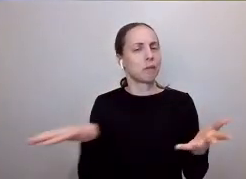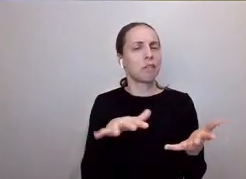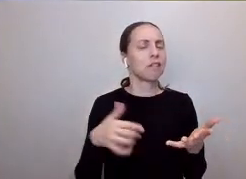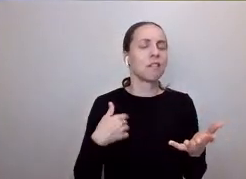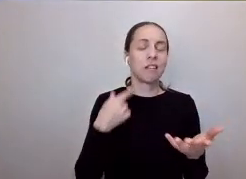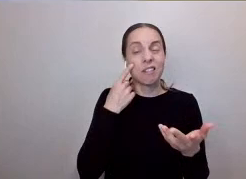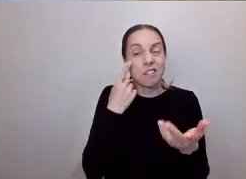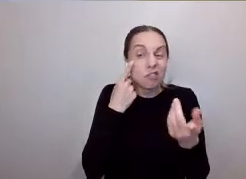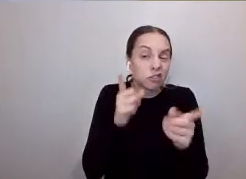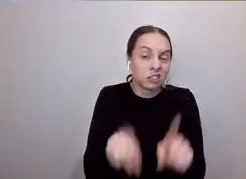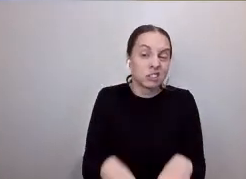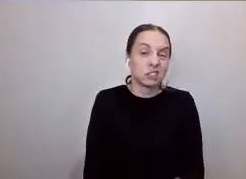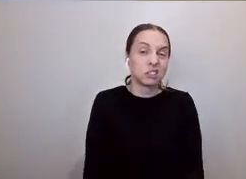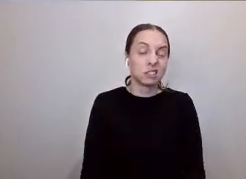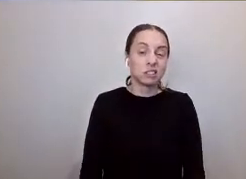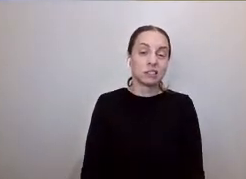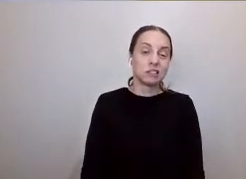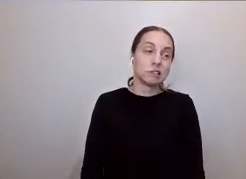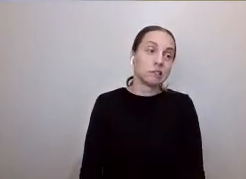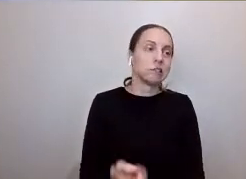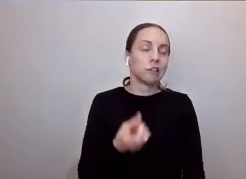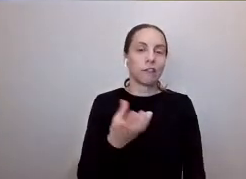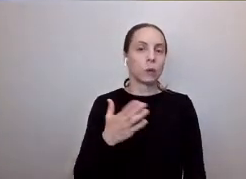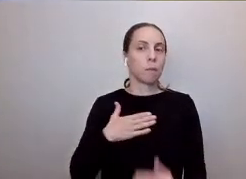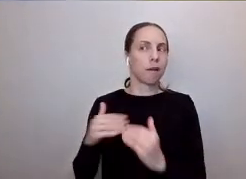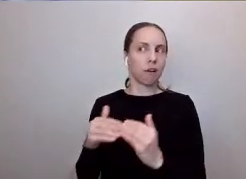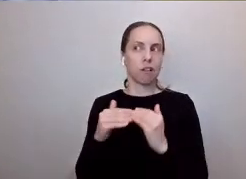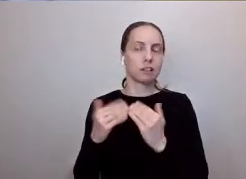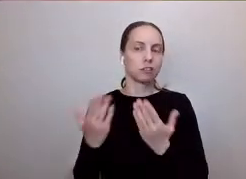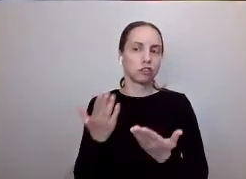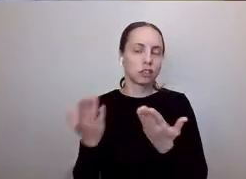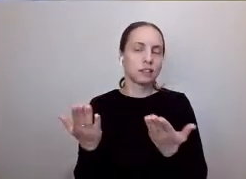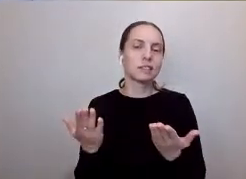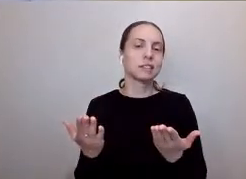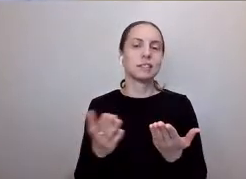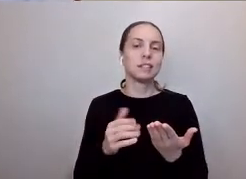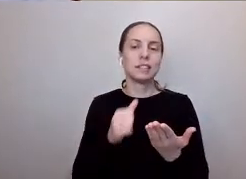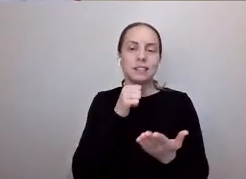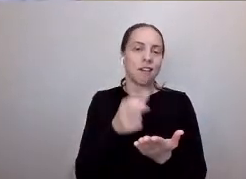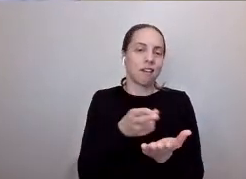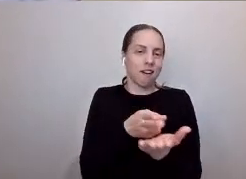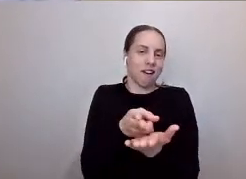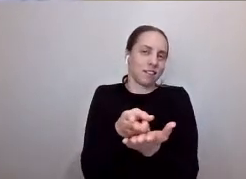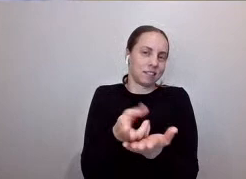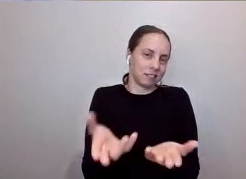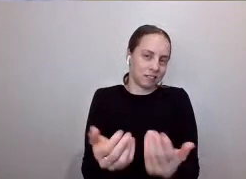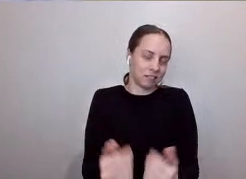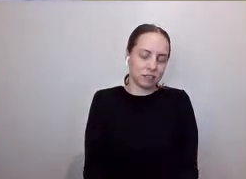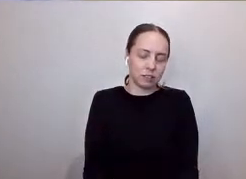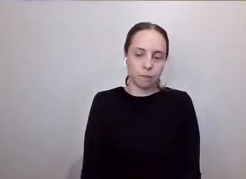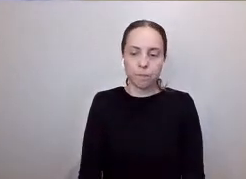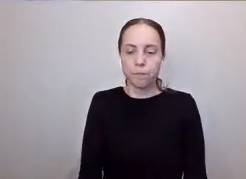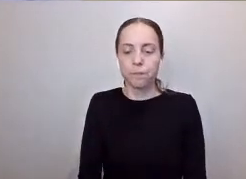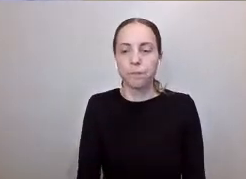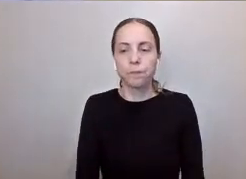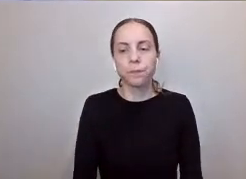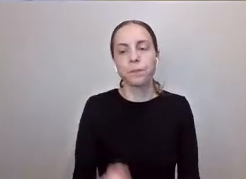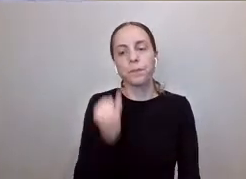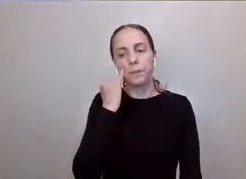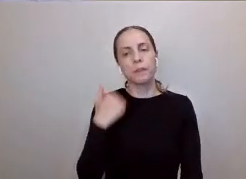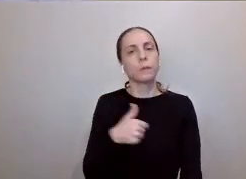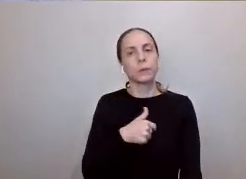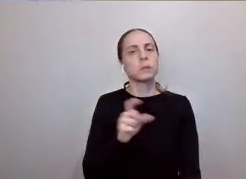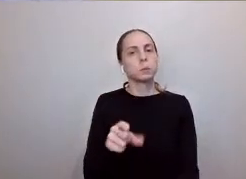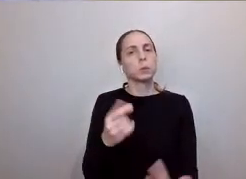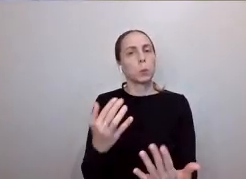I agree with a couple of my colleagues who were suggesting it's not exactly honest. And then if we're supposed to be waiting on the information that we get from our